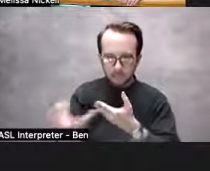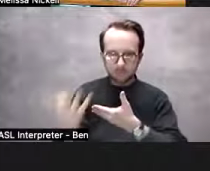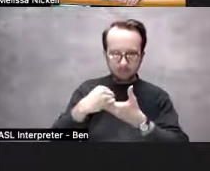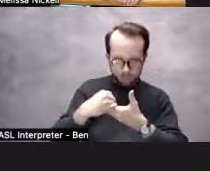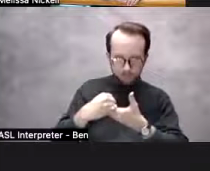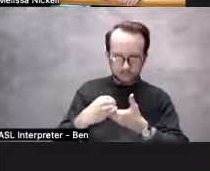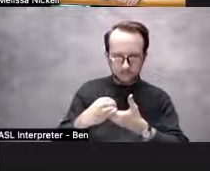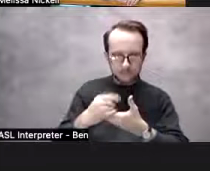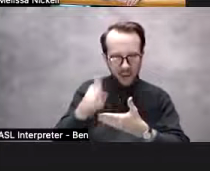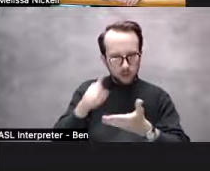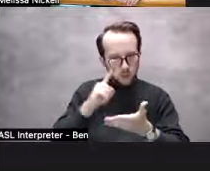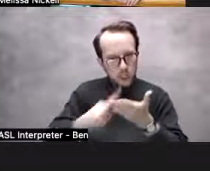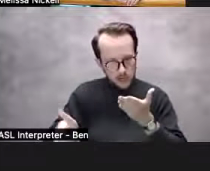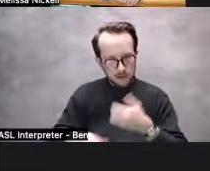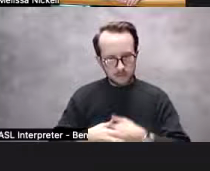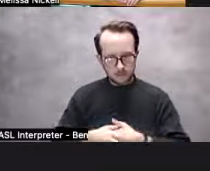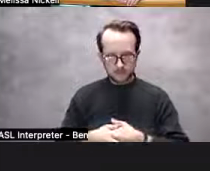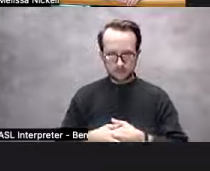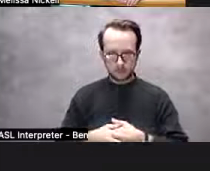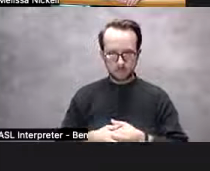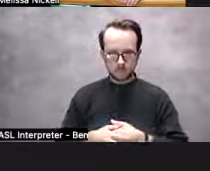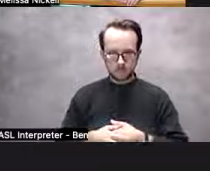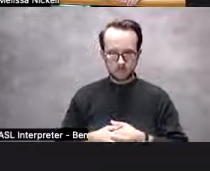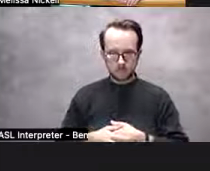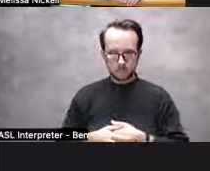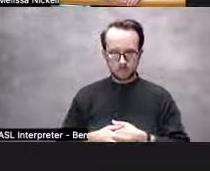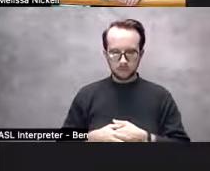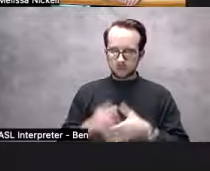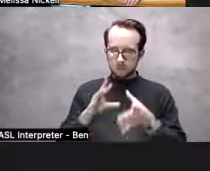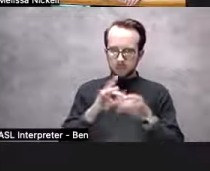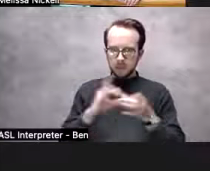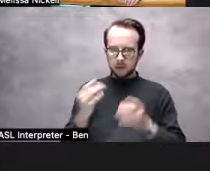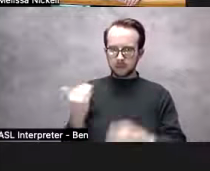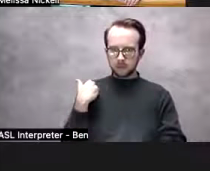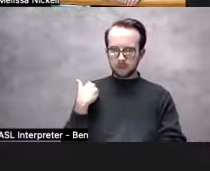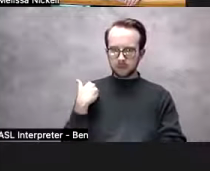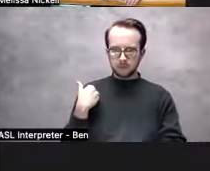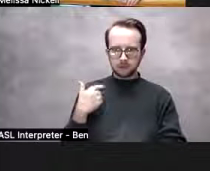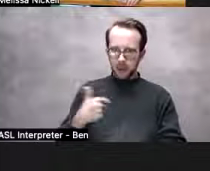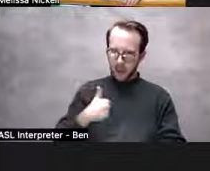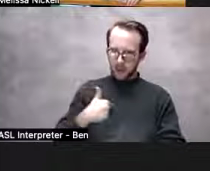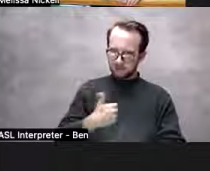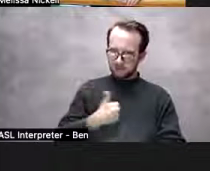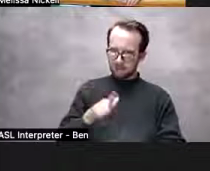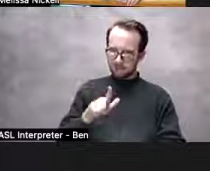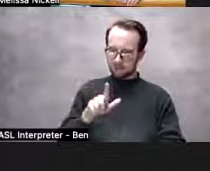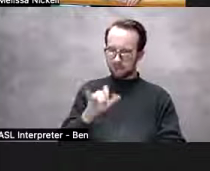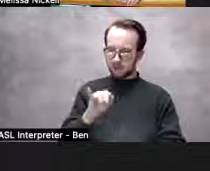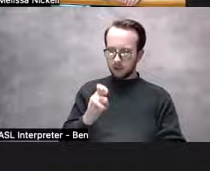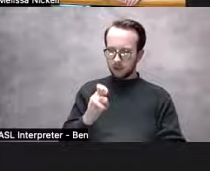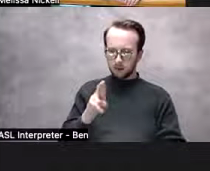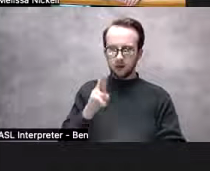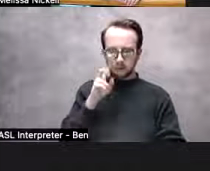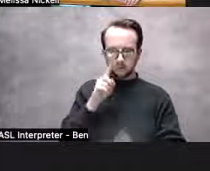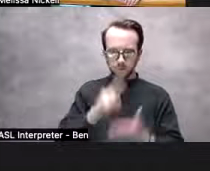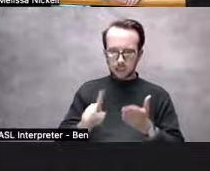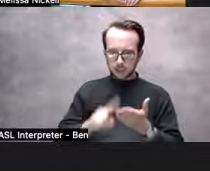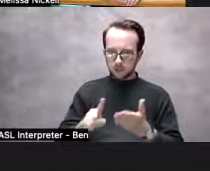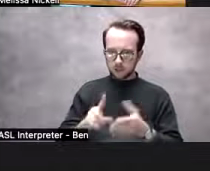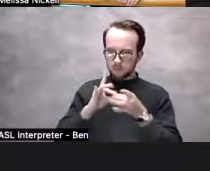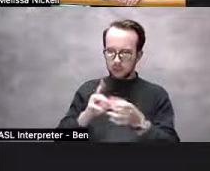particular funding opportunity. I mentioned earlier that I do liver research. A lot of my grants go to NIDDK,